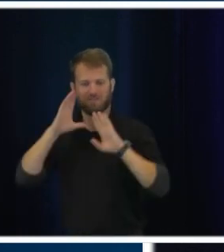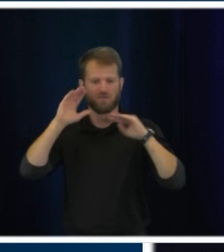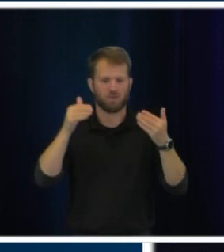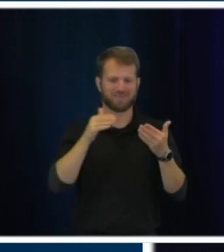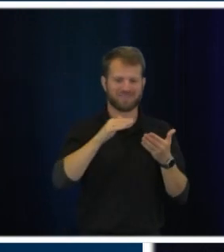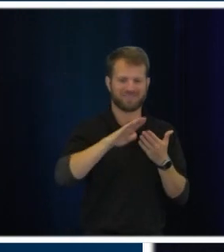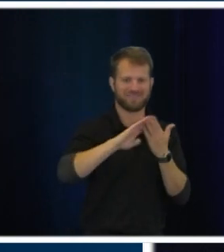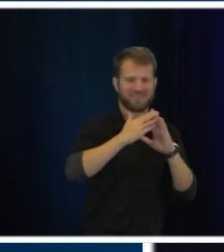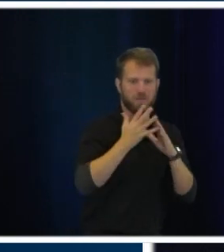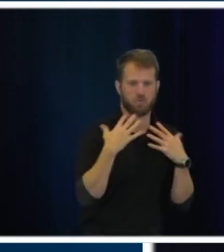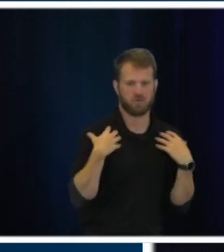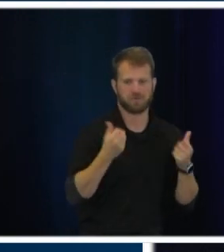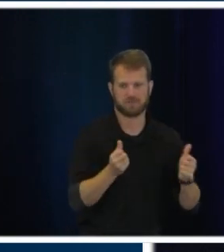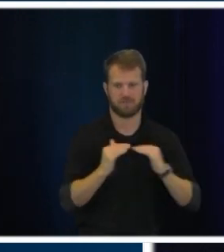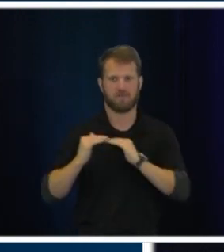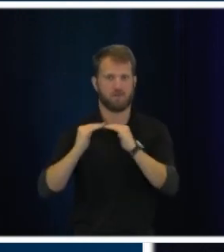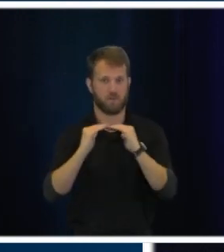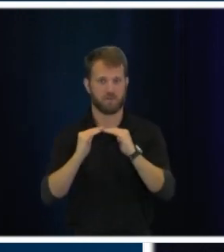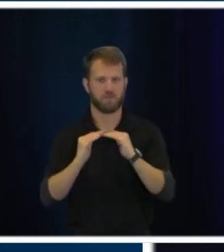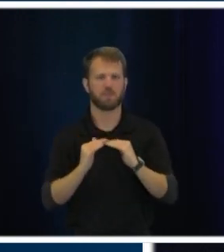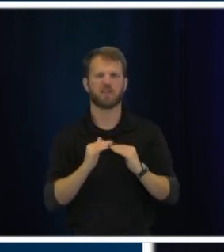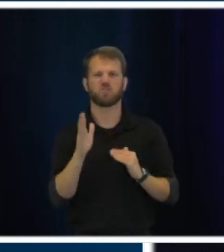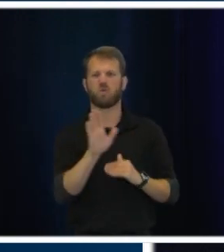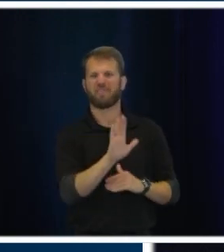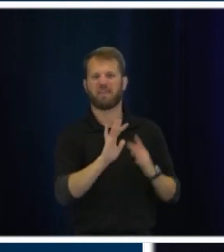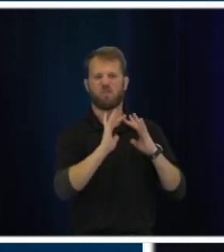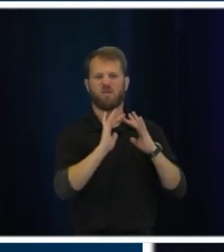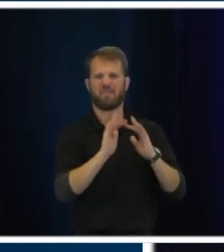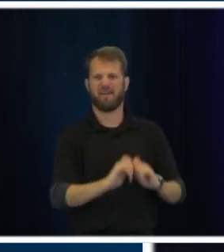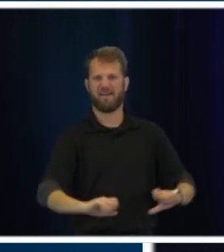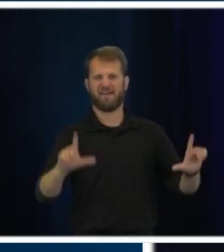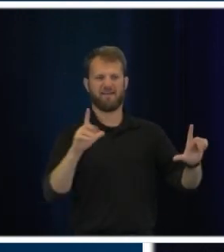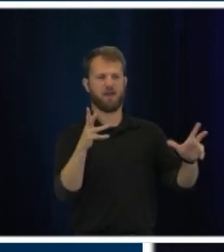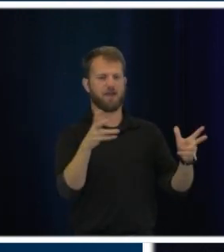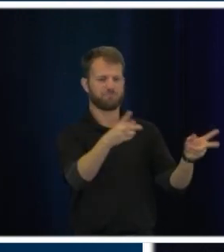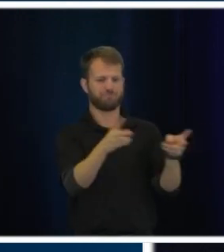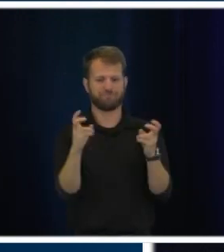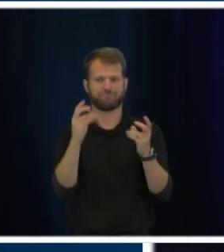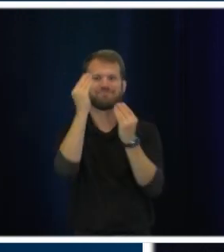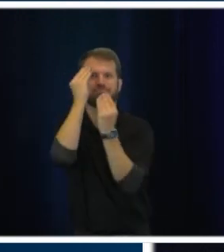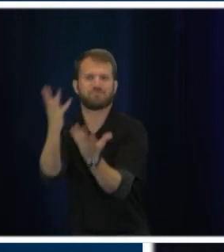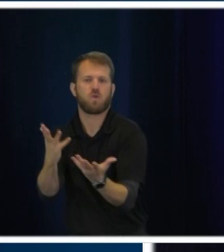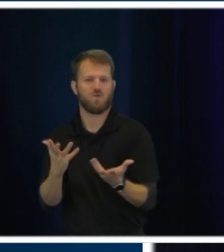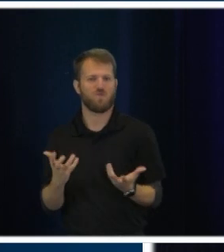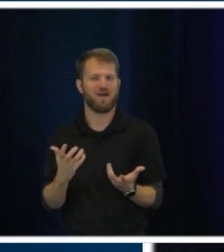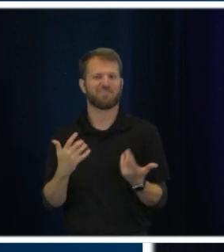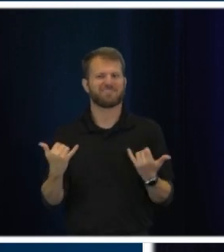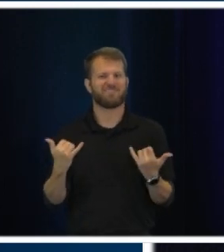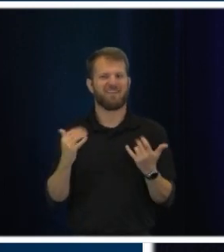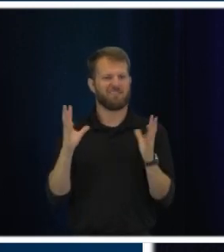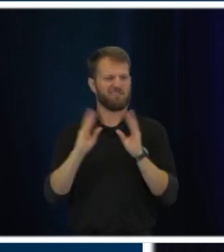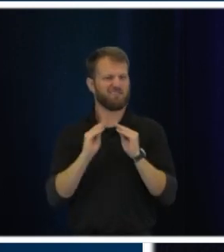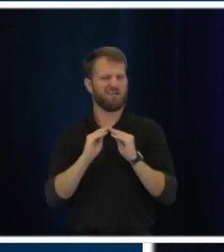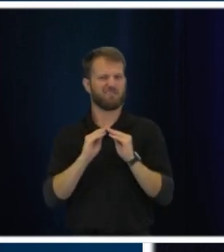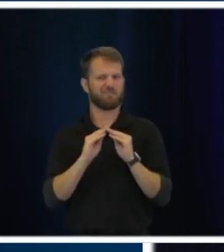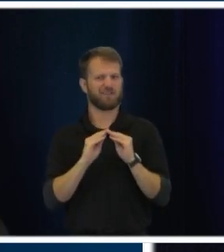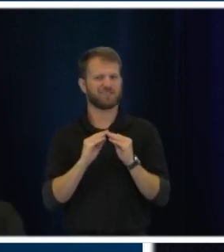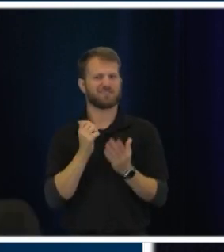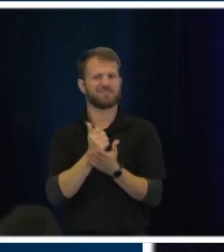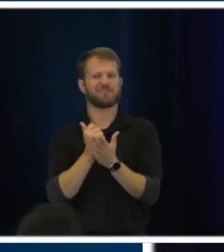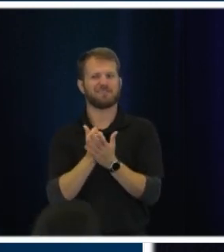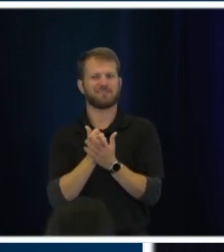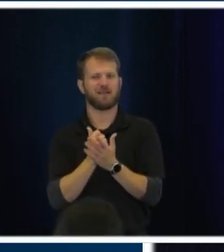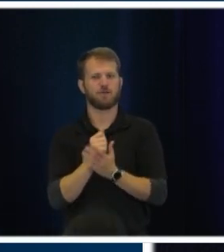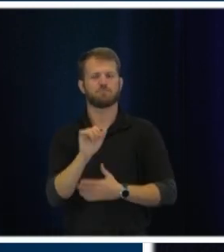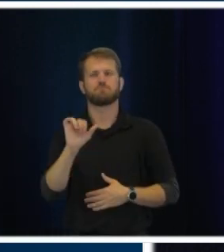just wanted to share this information from their website because I think it puts into perspective today's conference and the work that we're trying